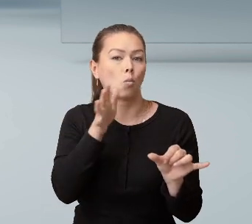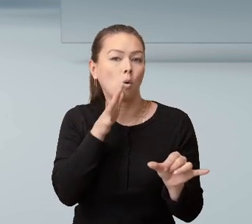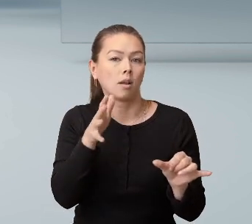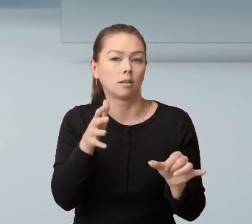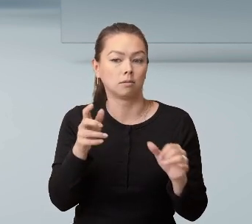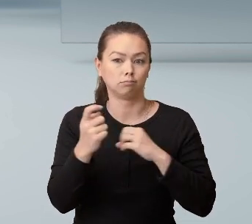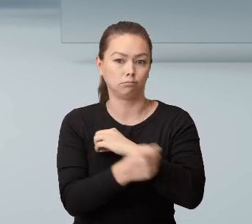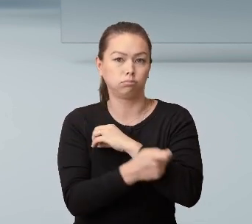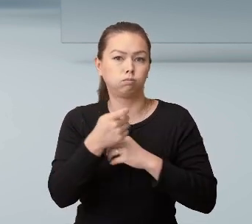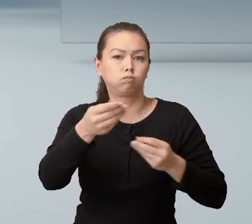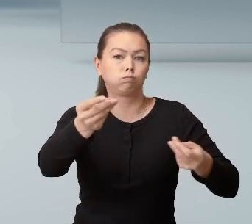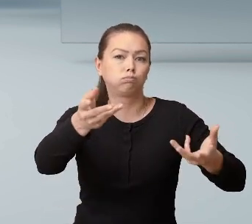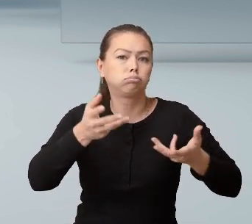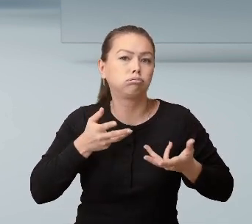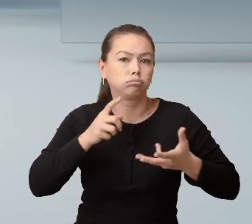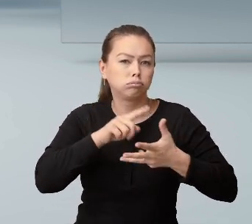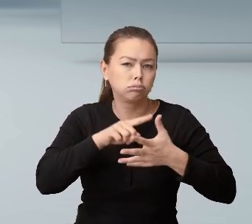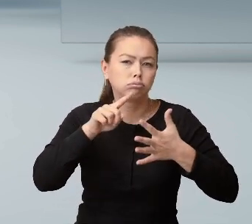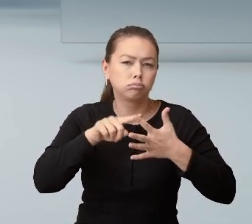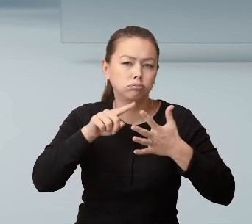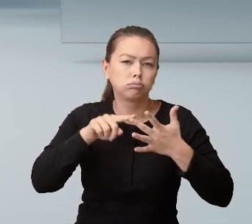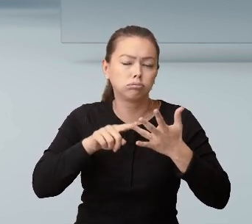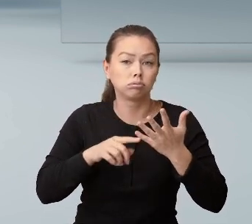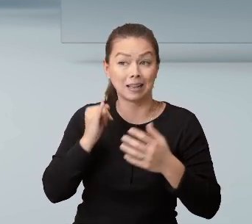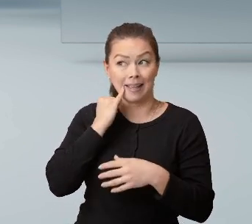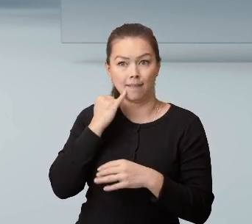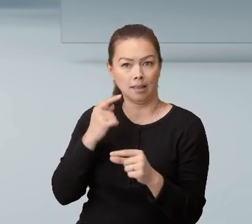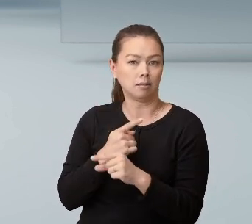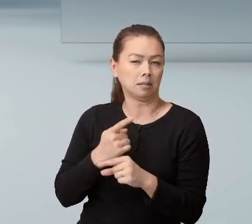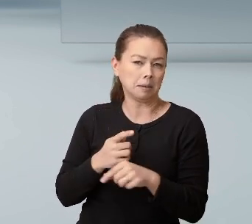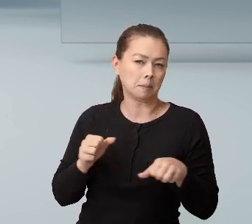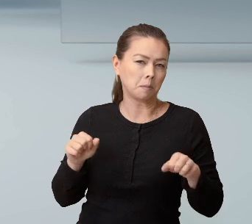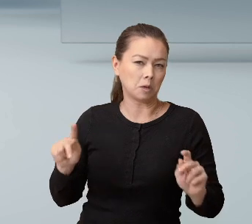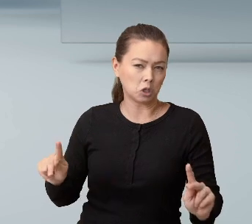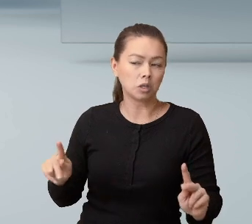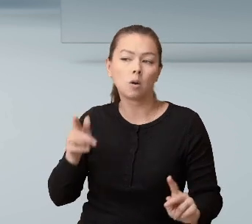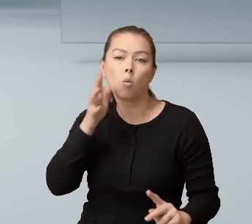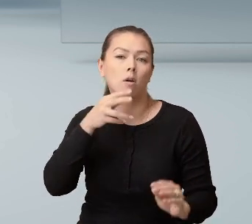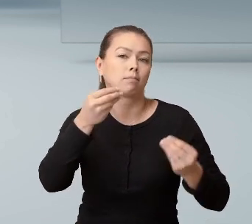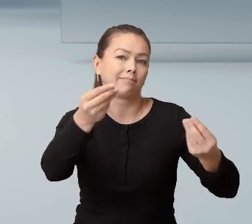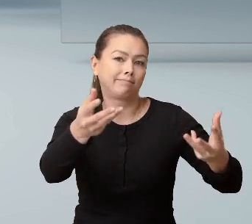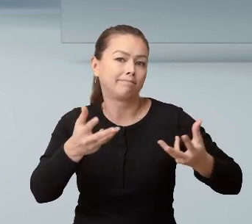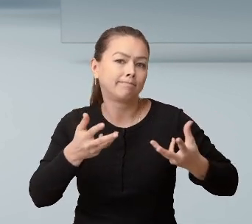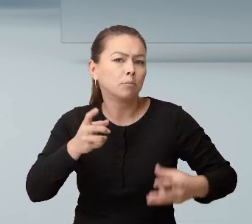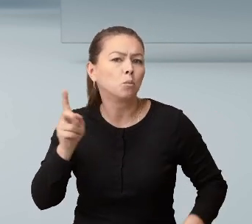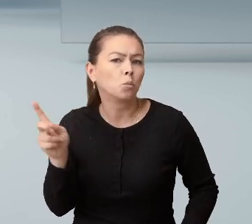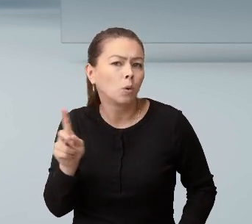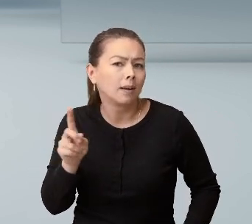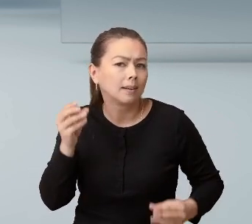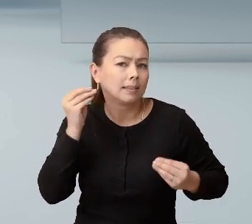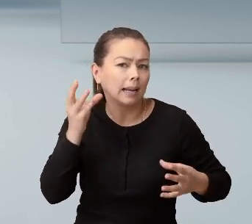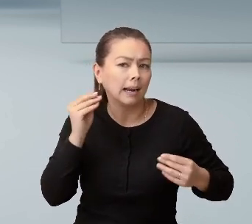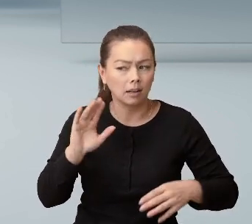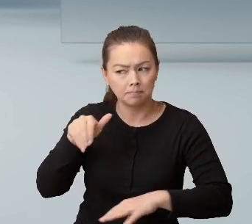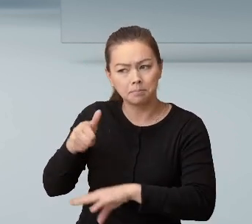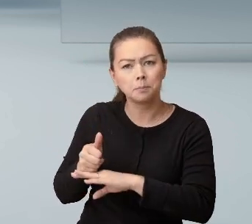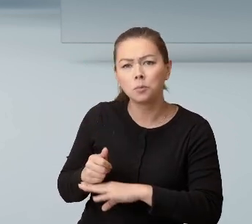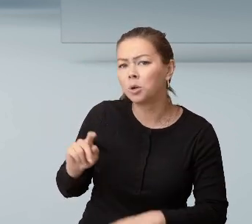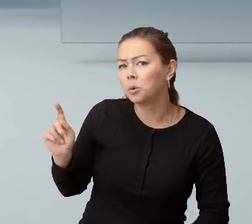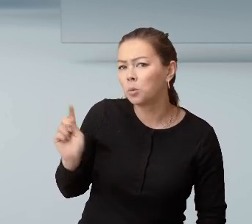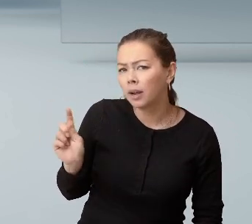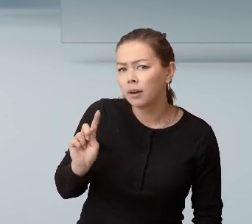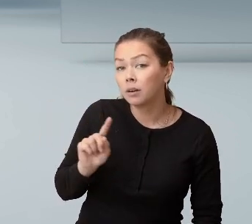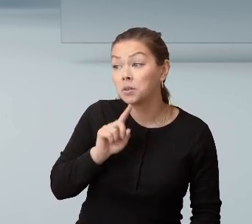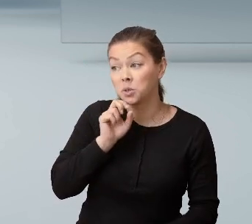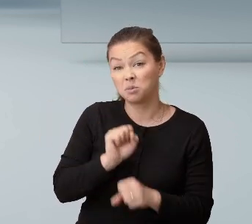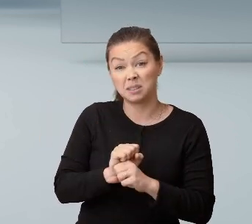automatically start telling you, assuming you have the right permissions, where that data exists. And it's a